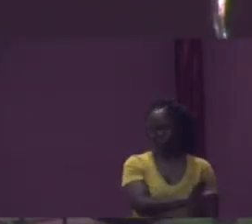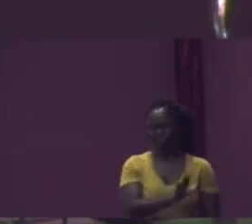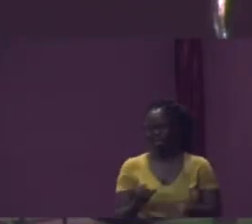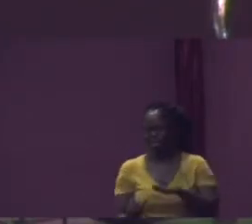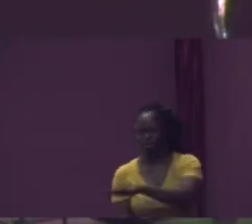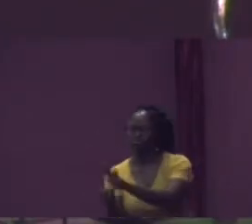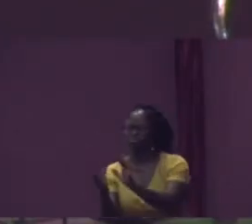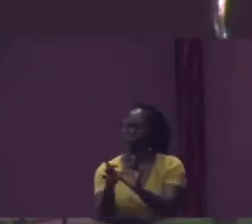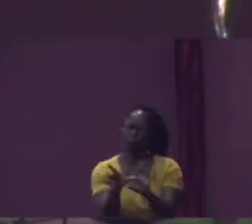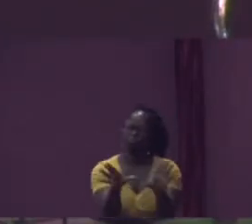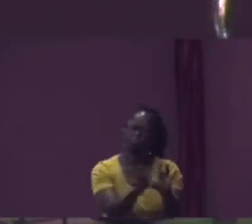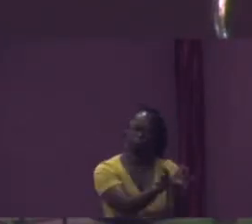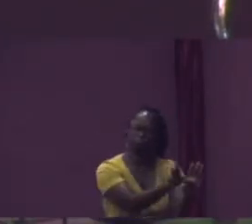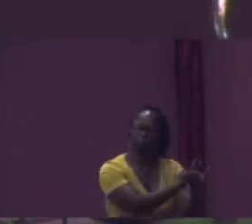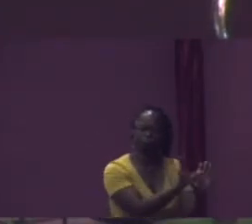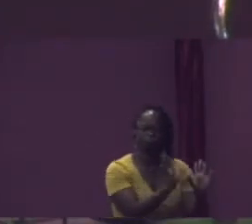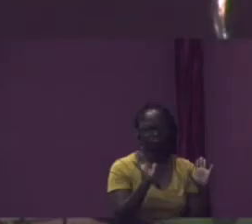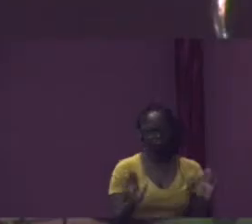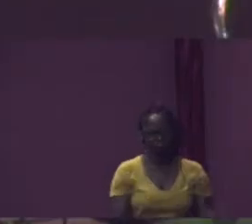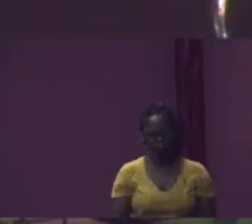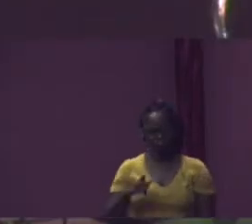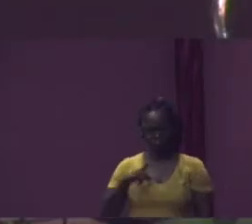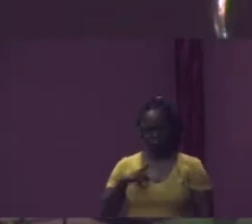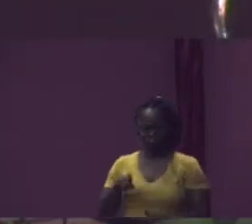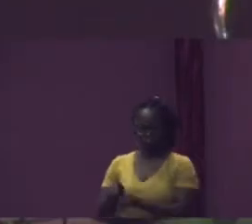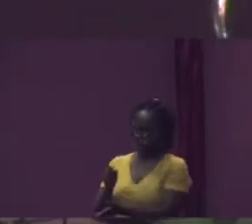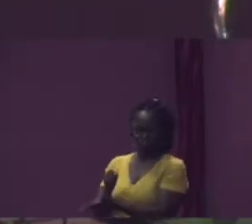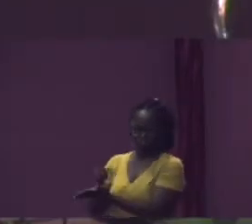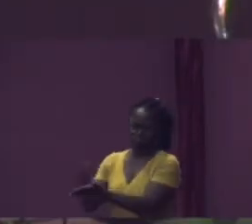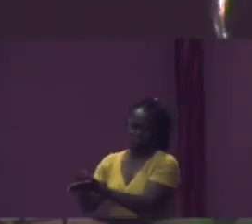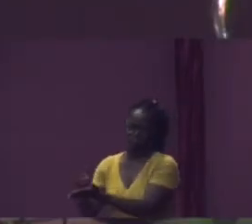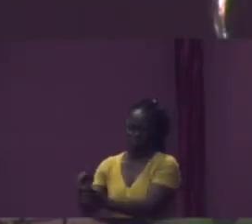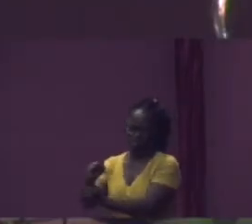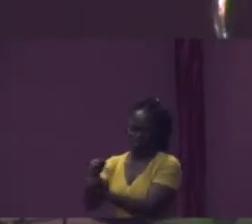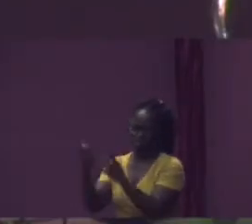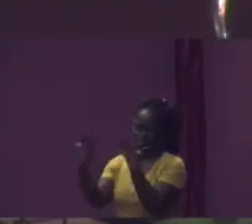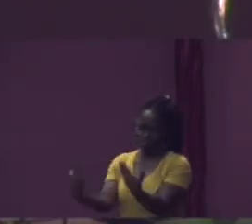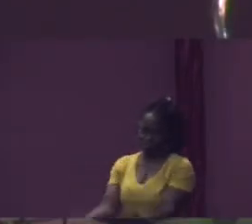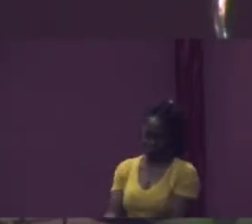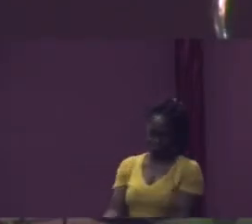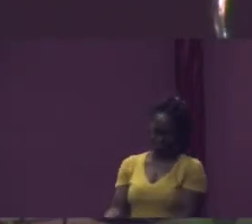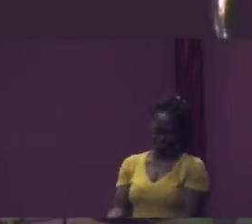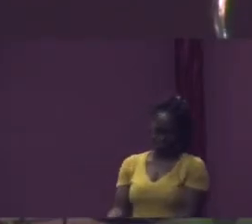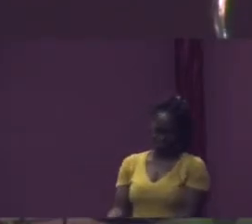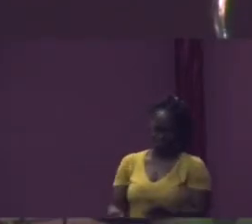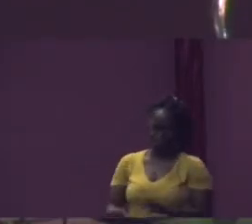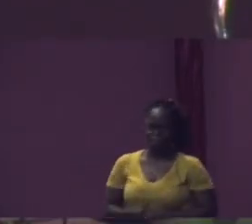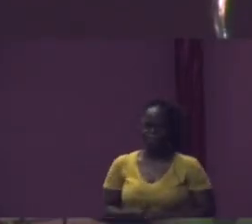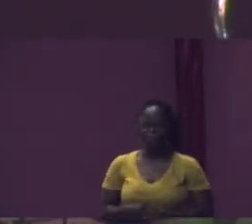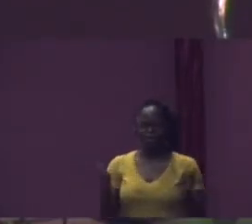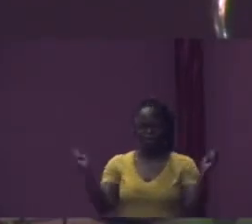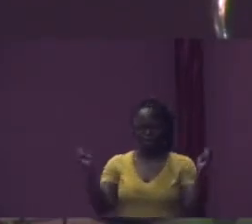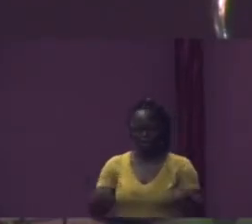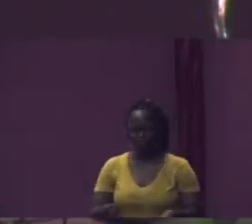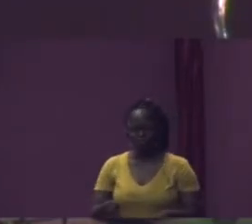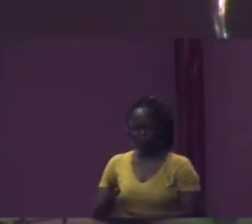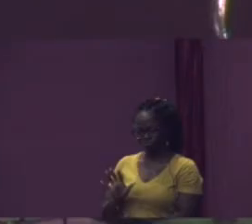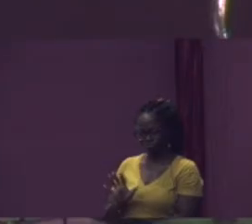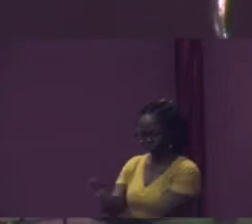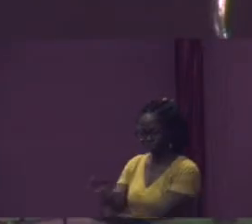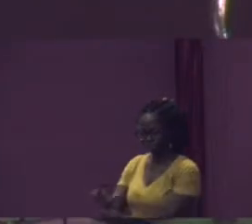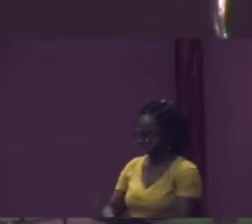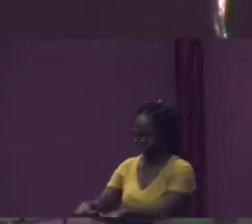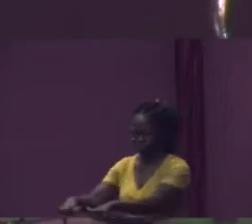culturally sanctioned to reduce risk and increase predictability. They could intervene with nature and destiny to some